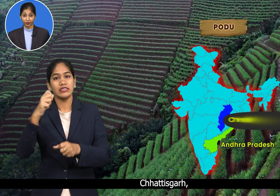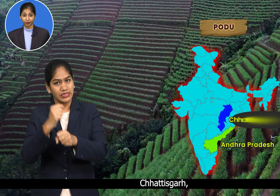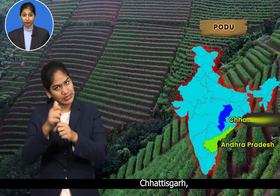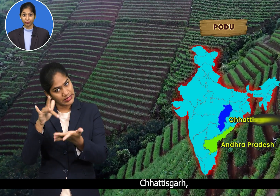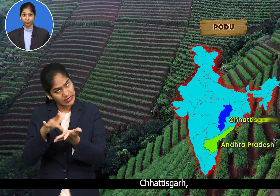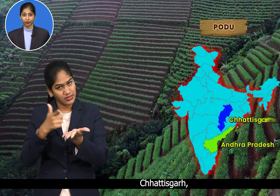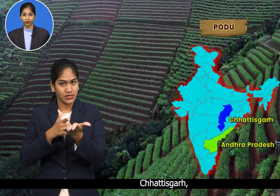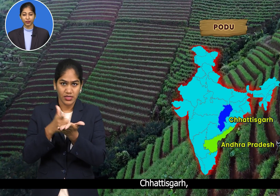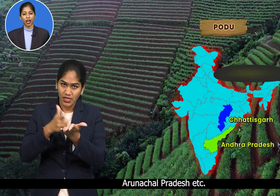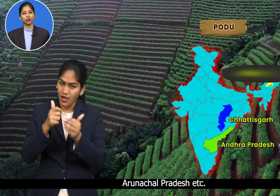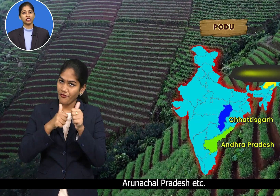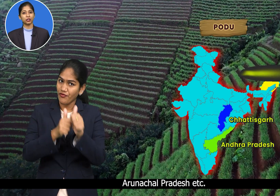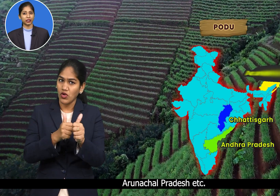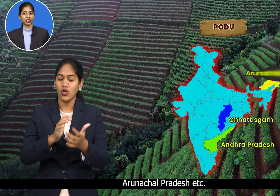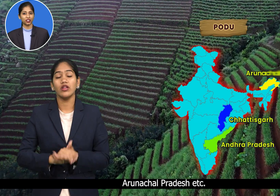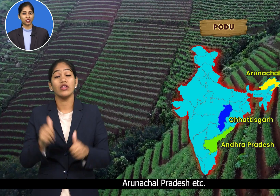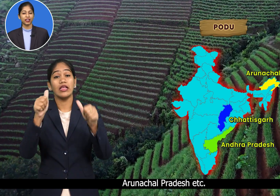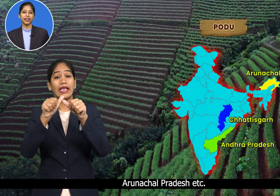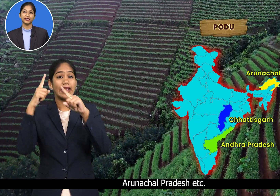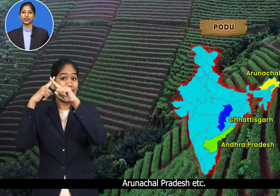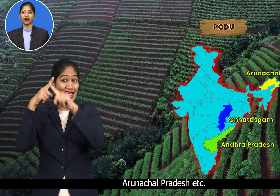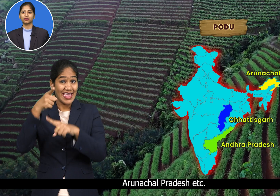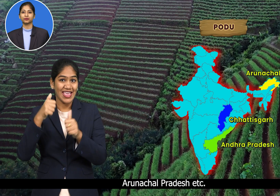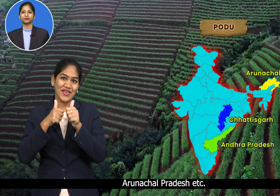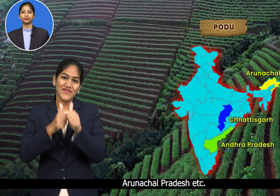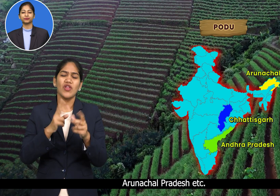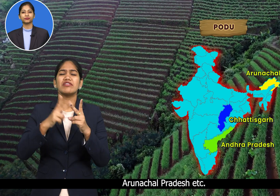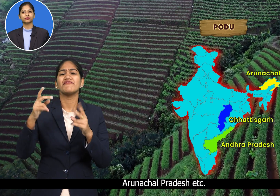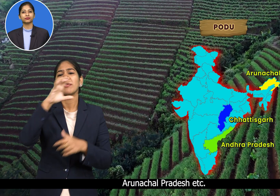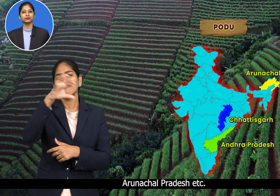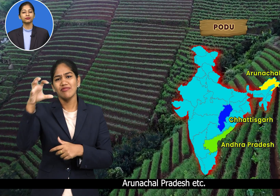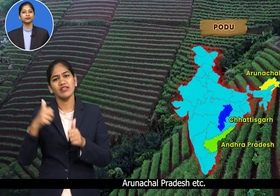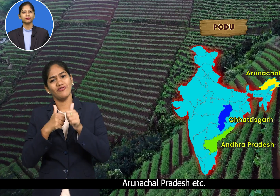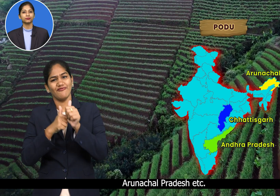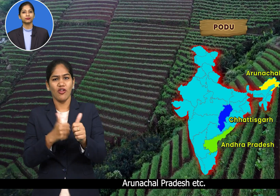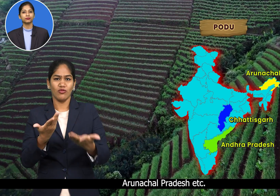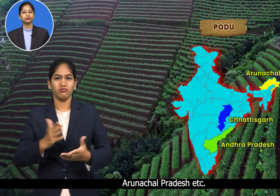Chhattisgarh, Arunachal Pradesh, etc.